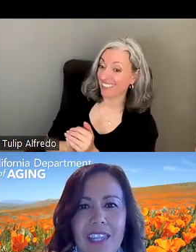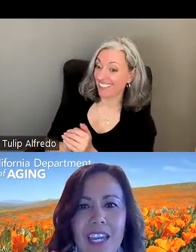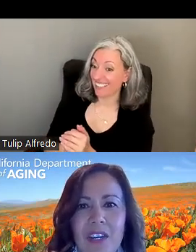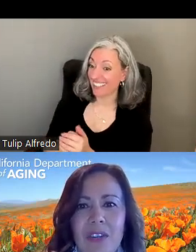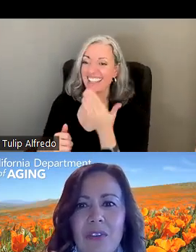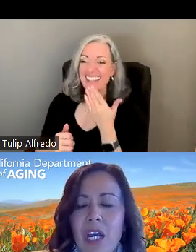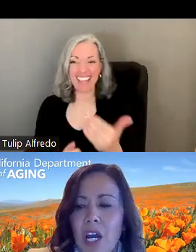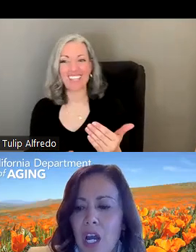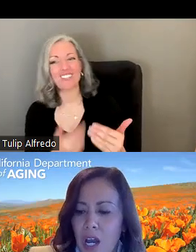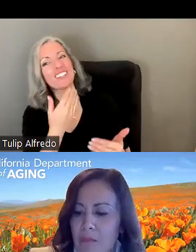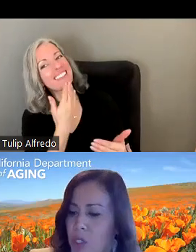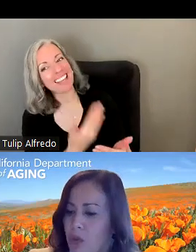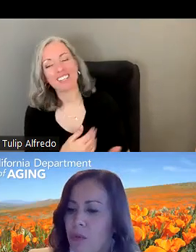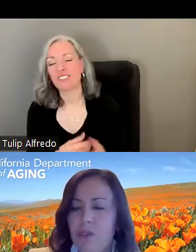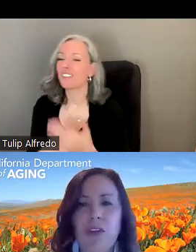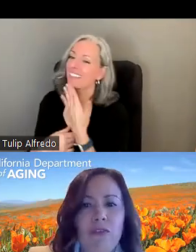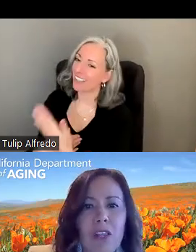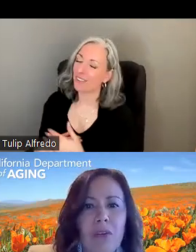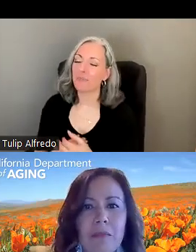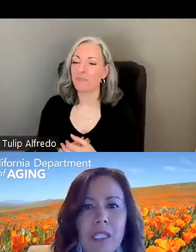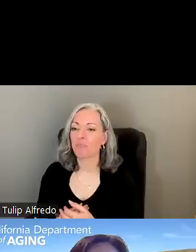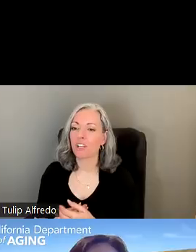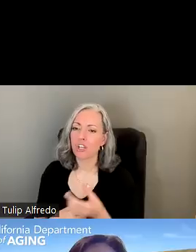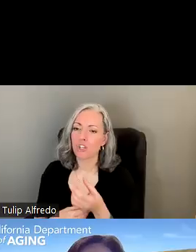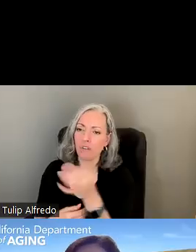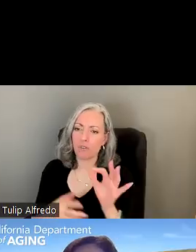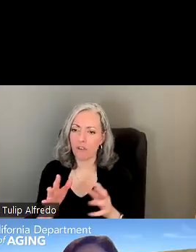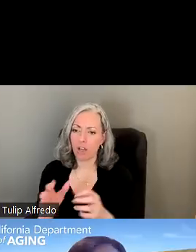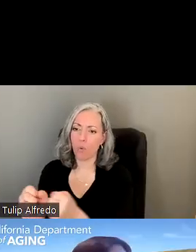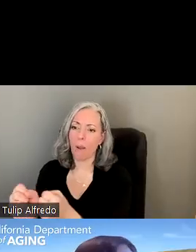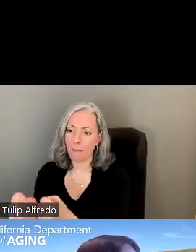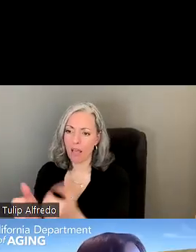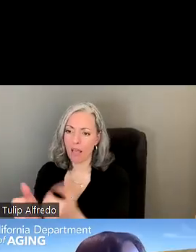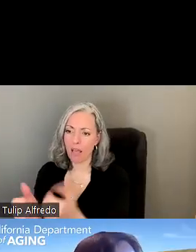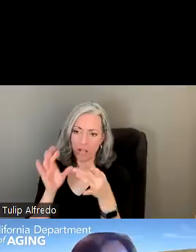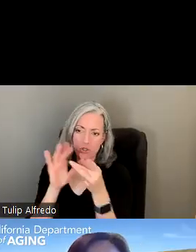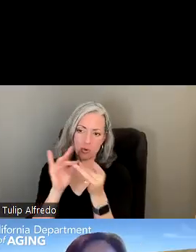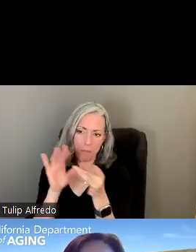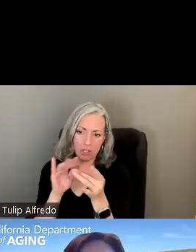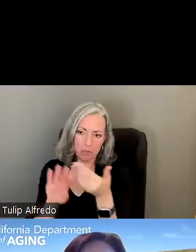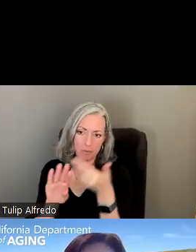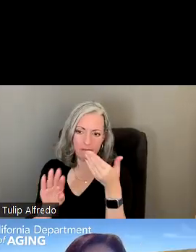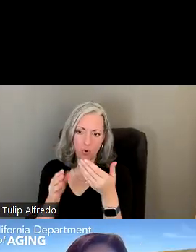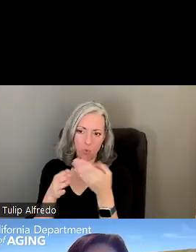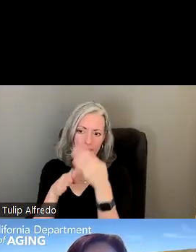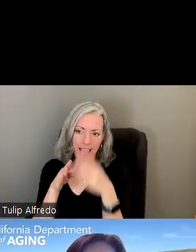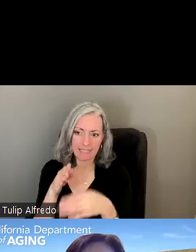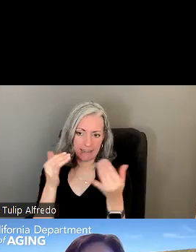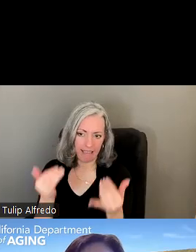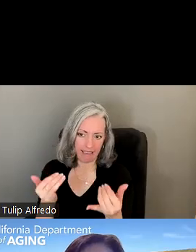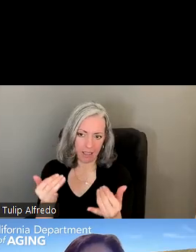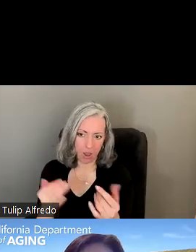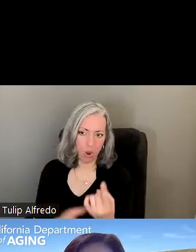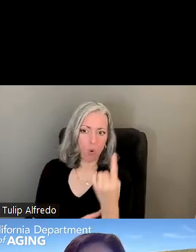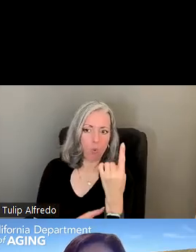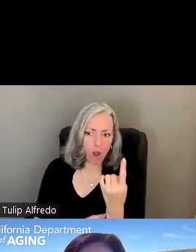Great. Thank you. So there were a few follow-ups that I just wanted to mention before we end our call today. One